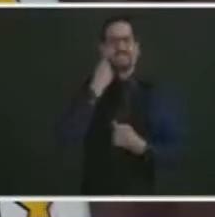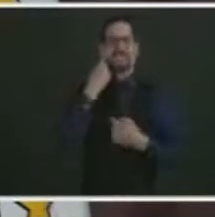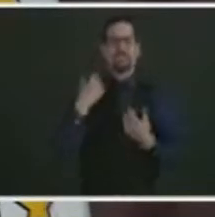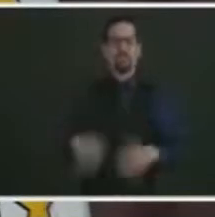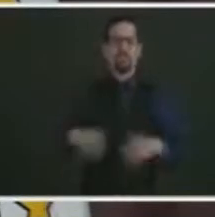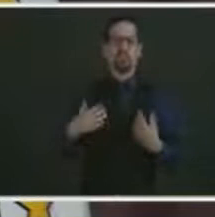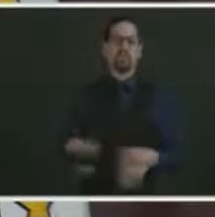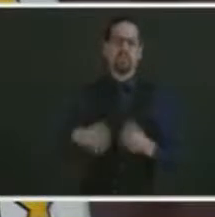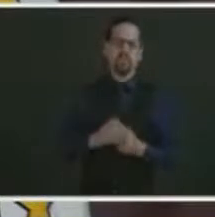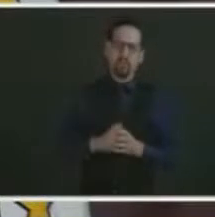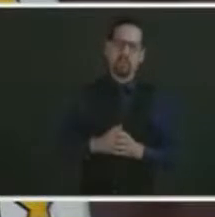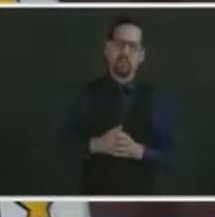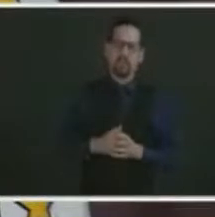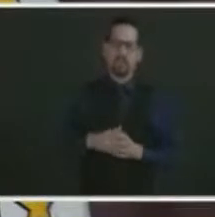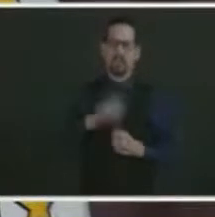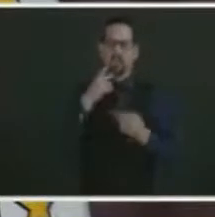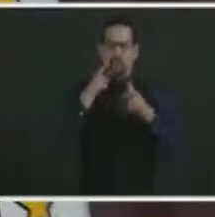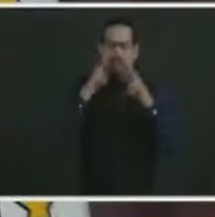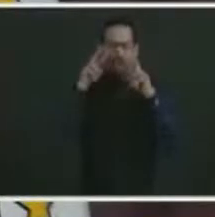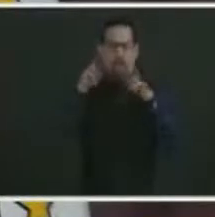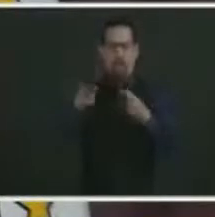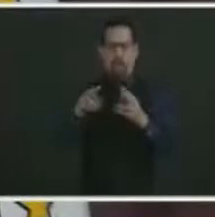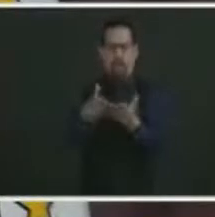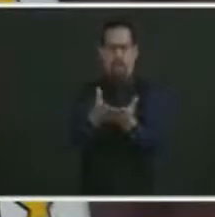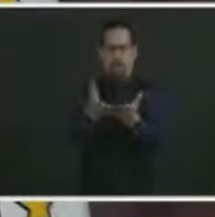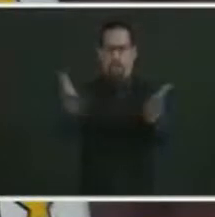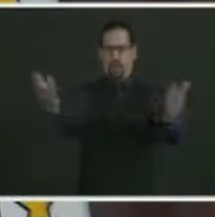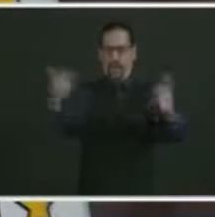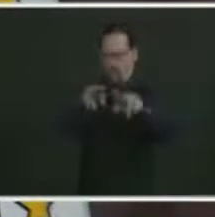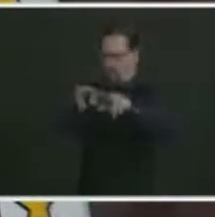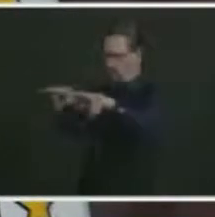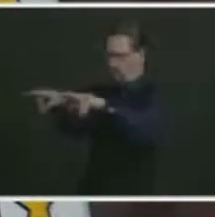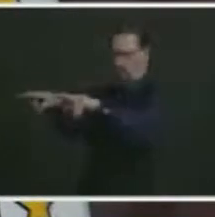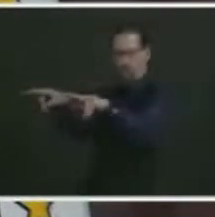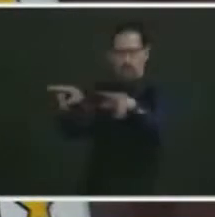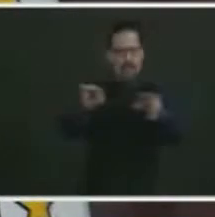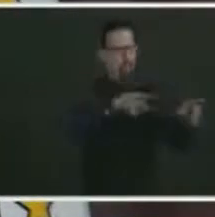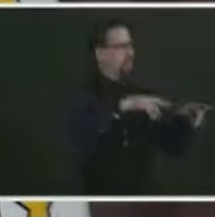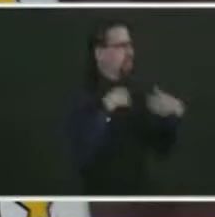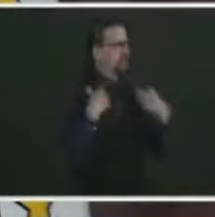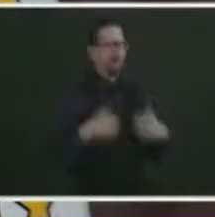You just look around what's happening in this country right now. Hundreds of cities,